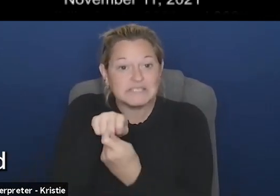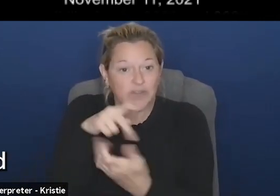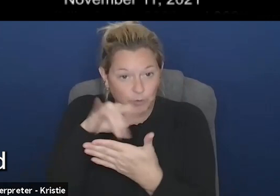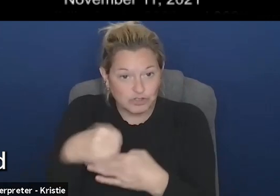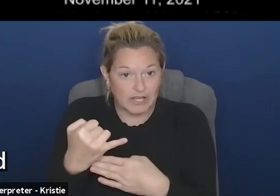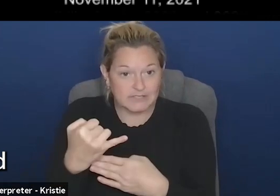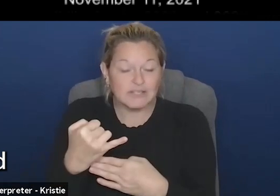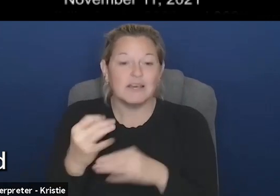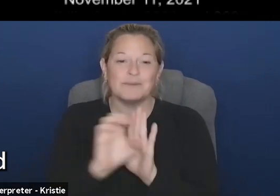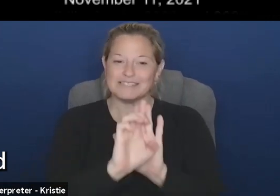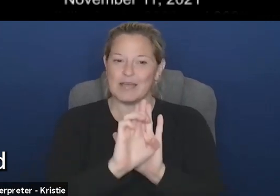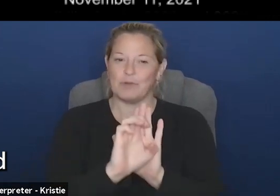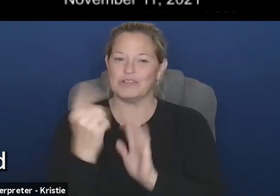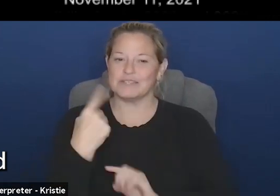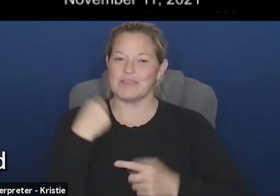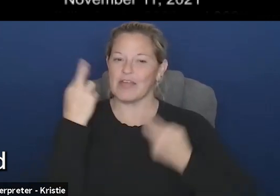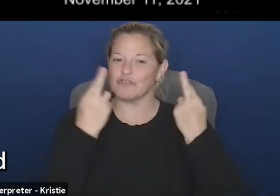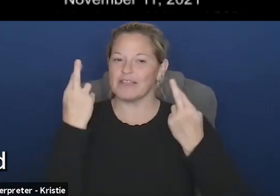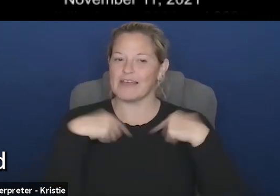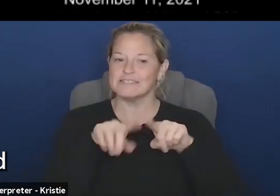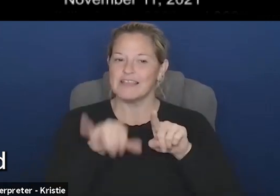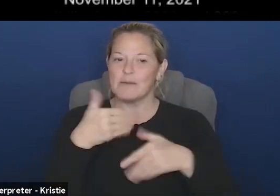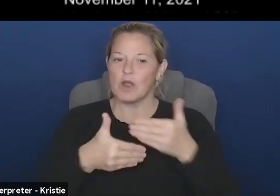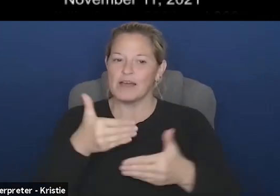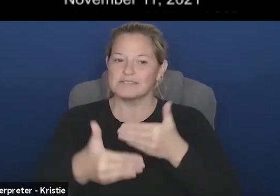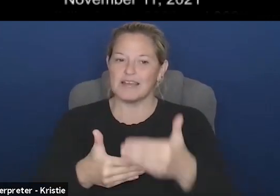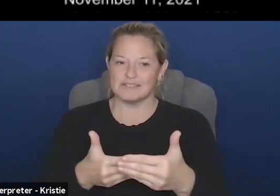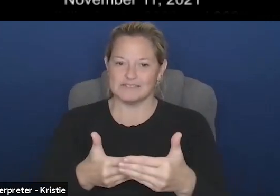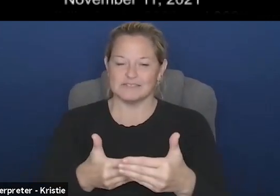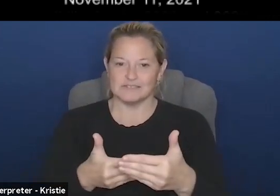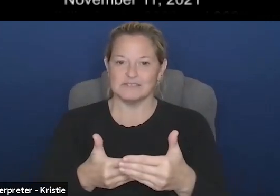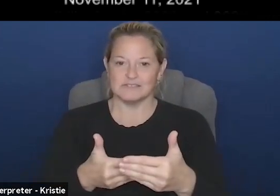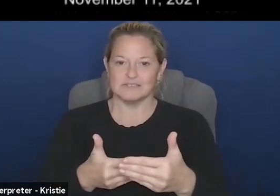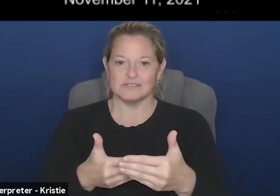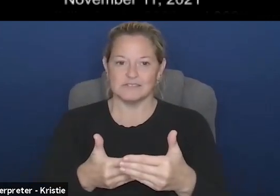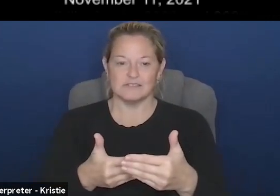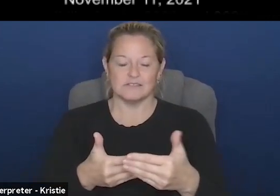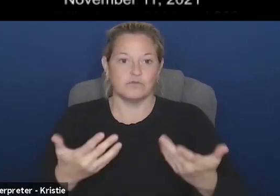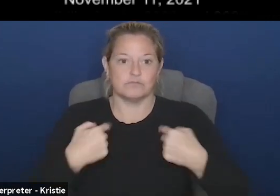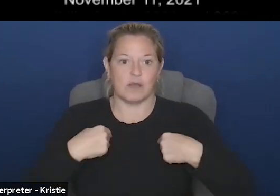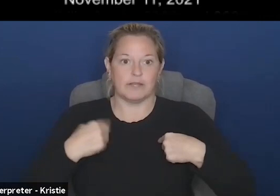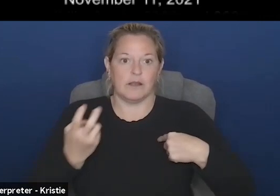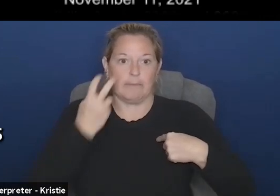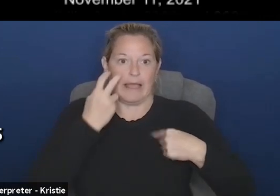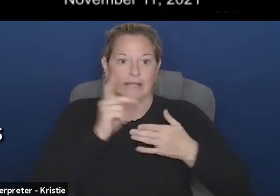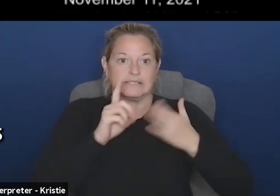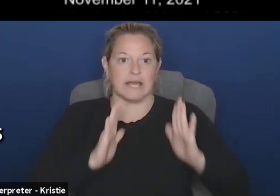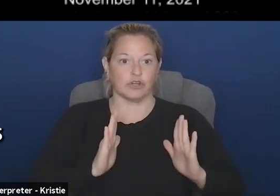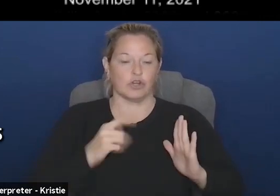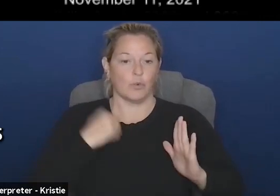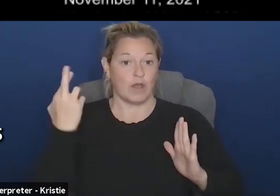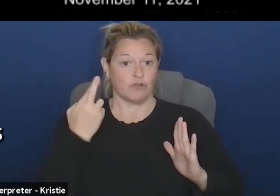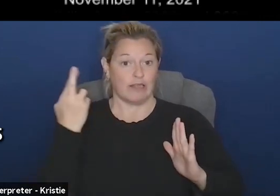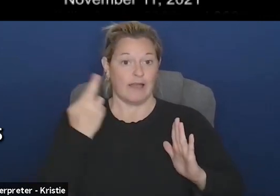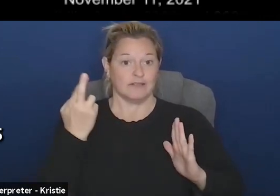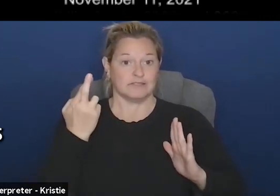one of the things that I realized in that process as a blind designer was that it's not enough to